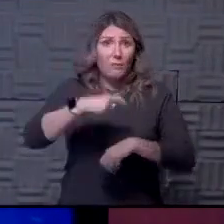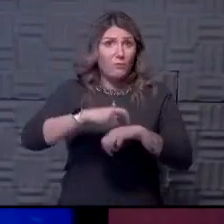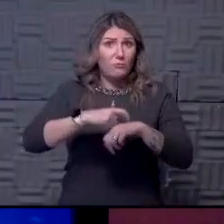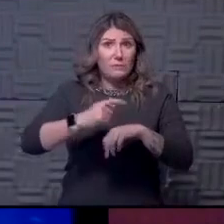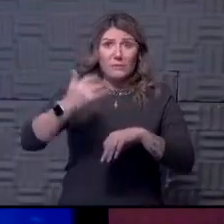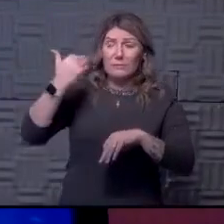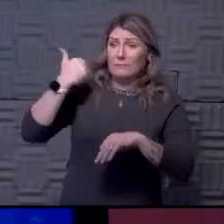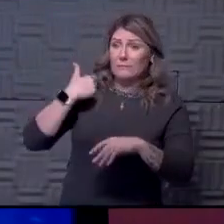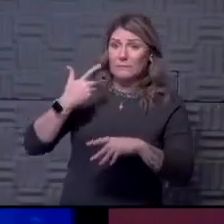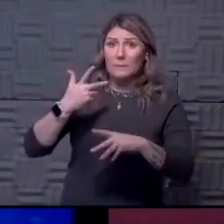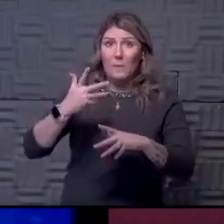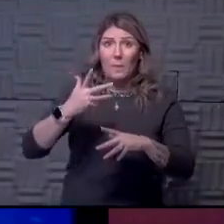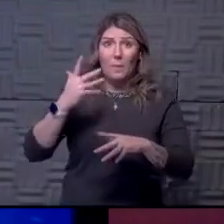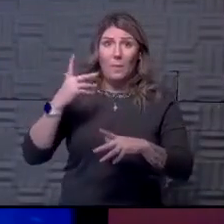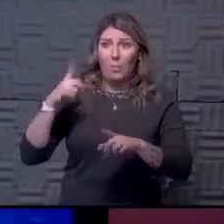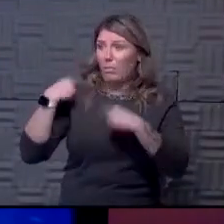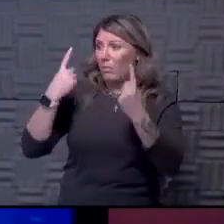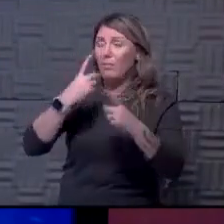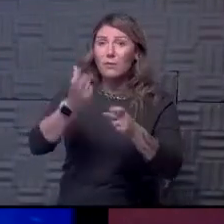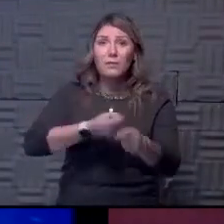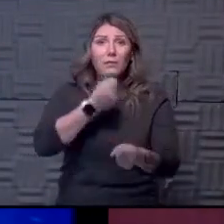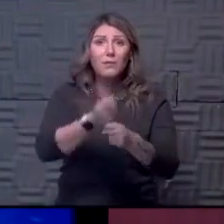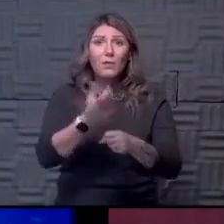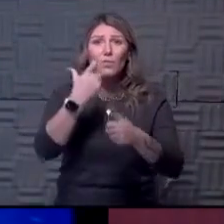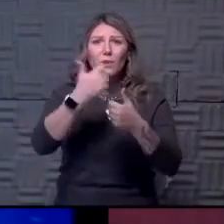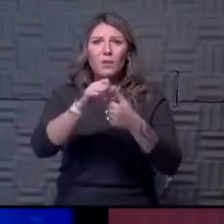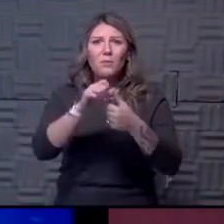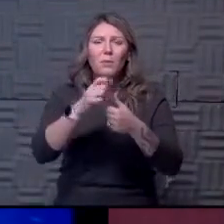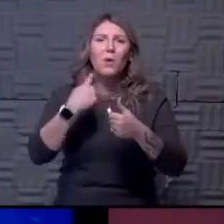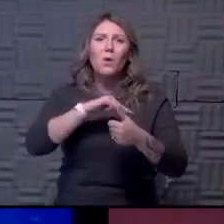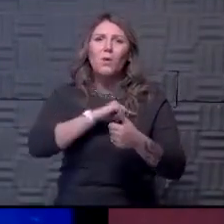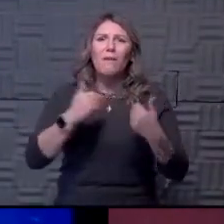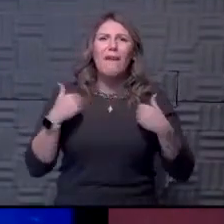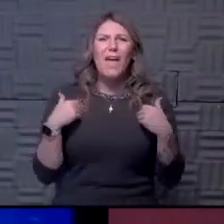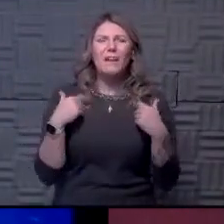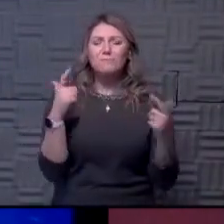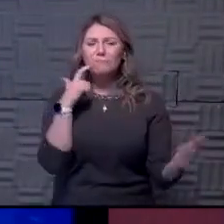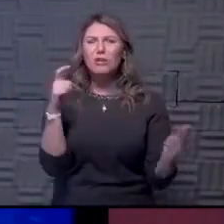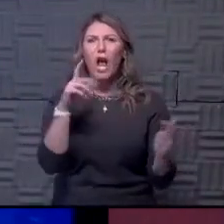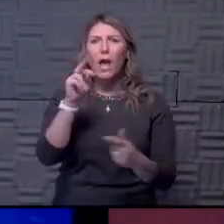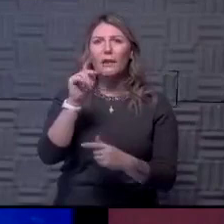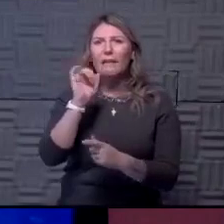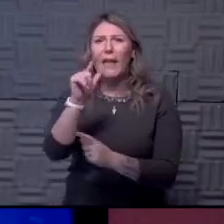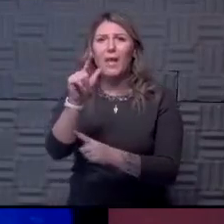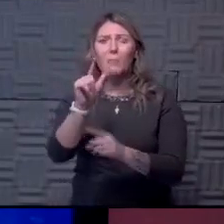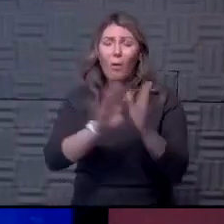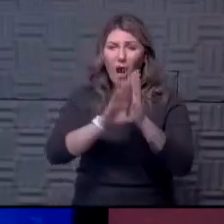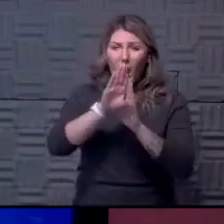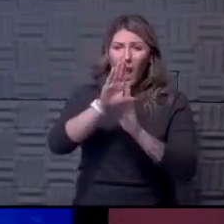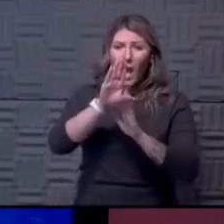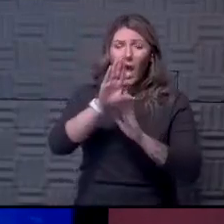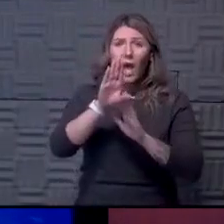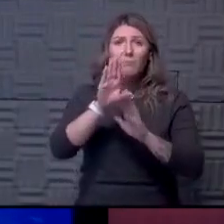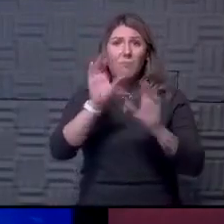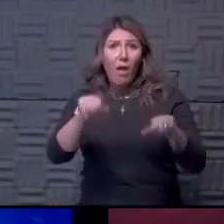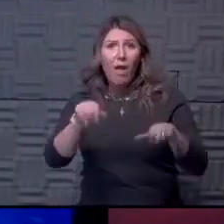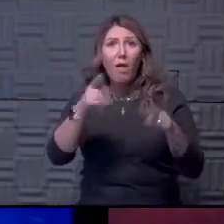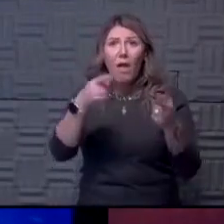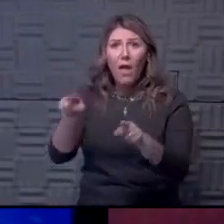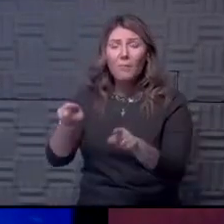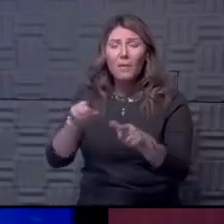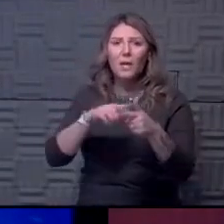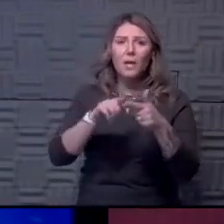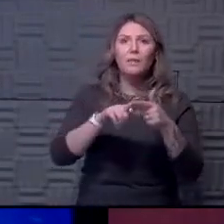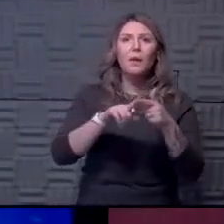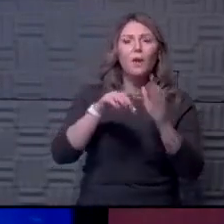throughout this year. Because remember, we thought we were going to have this big wave in April, and it came, but we were able to bend the curve. And then it